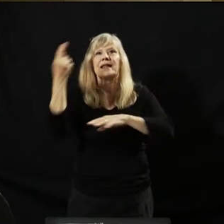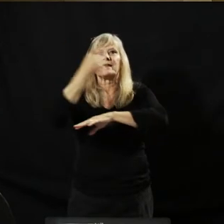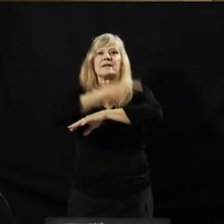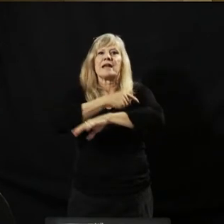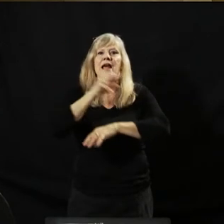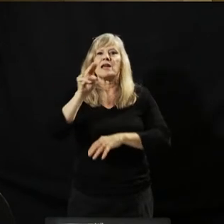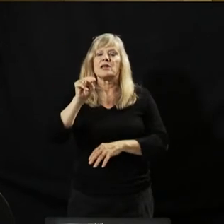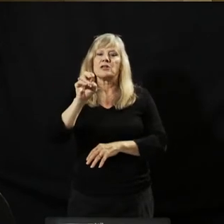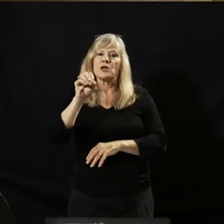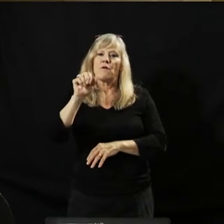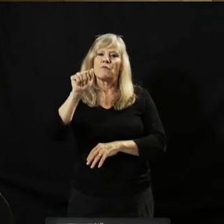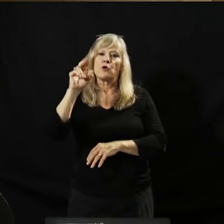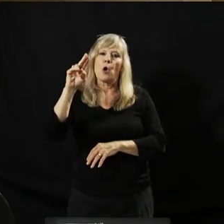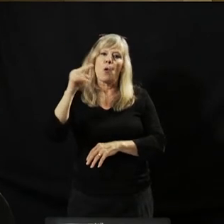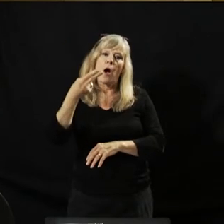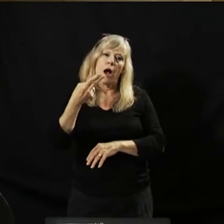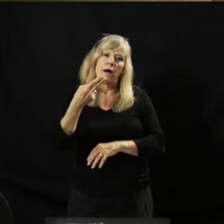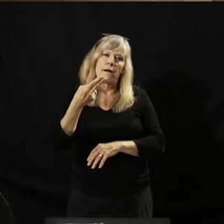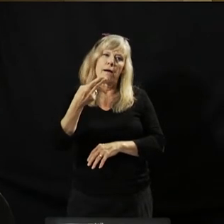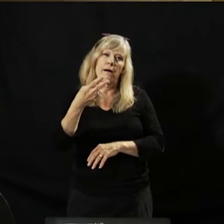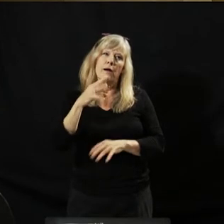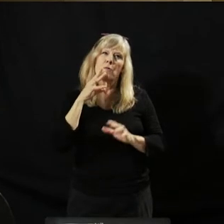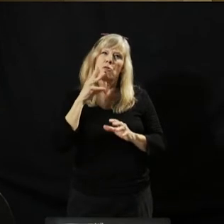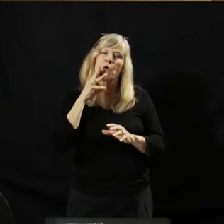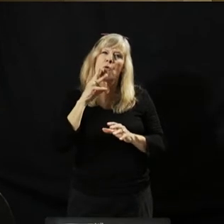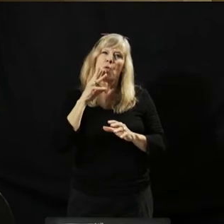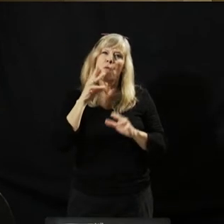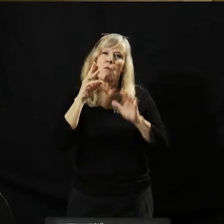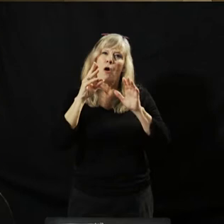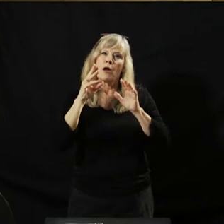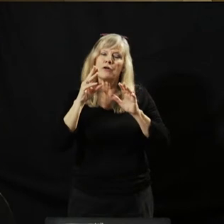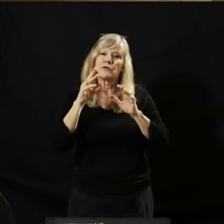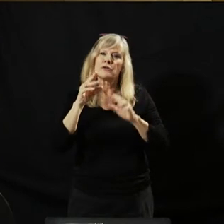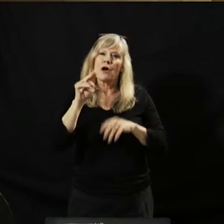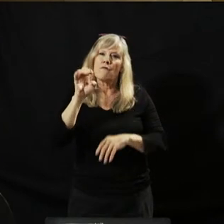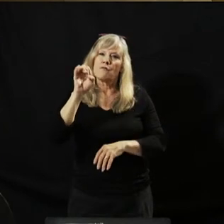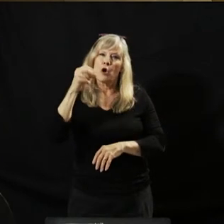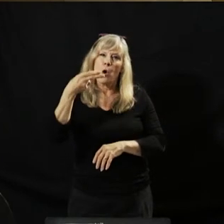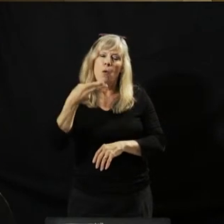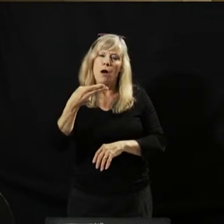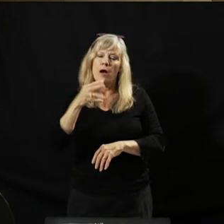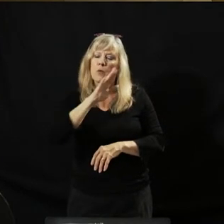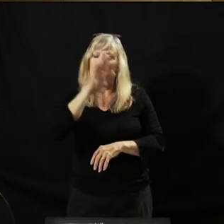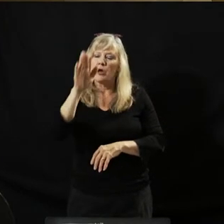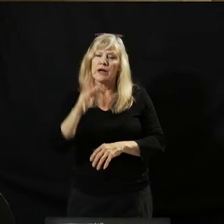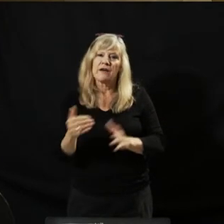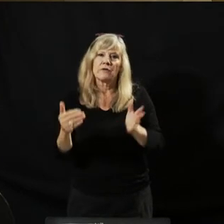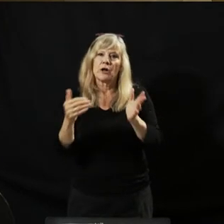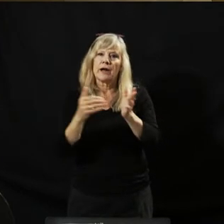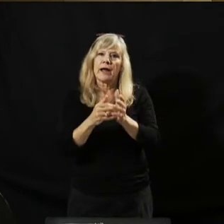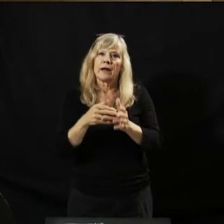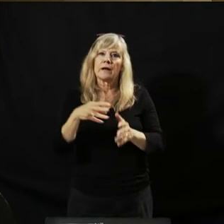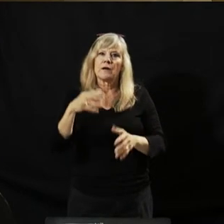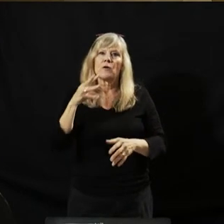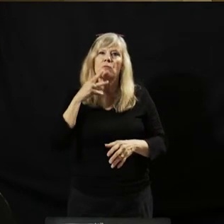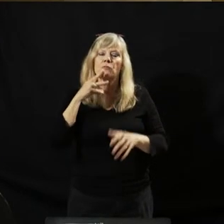I swore that the waters of Noah should never again deluge the